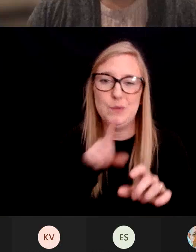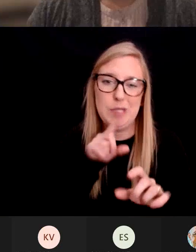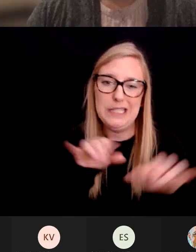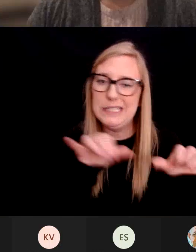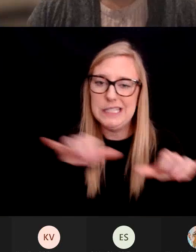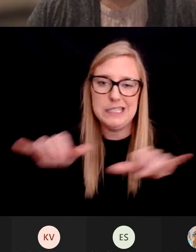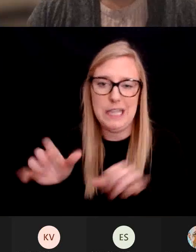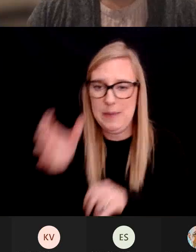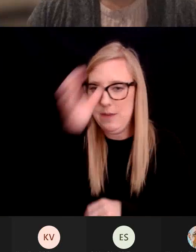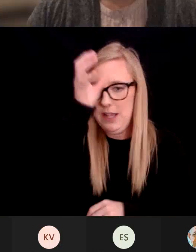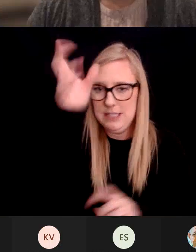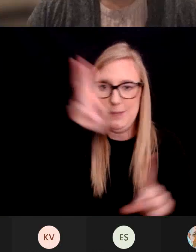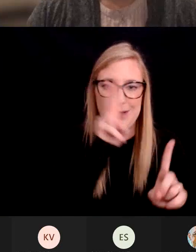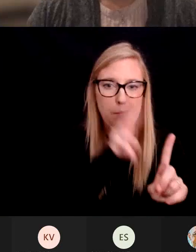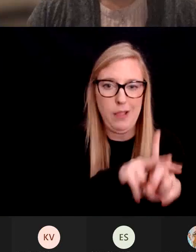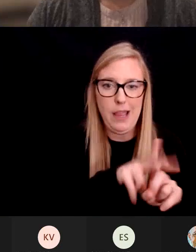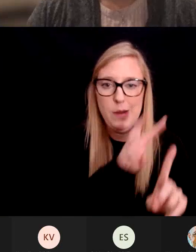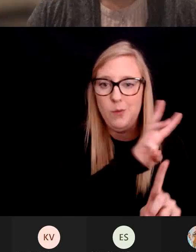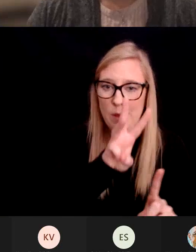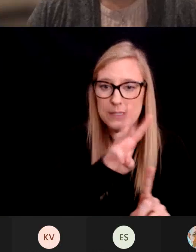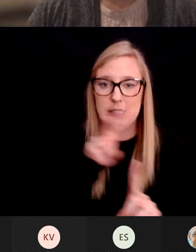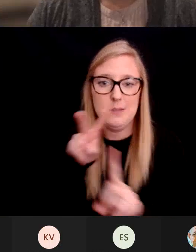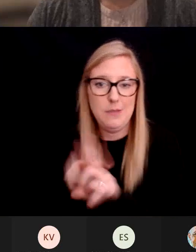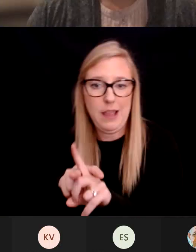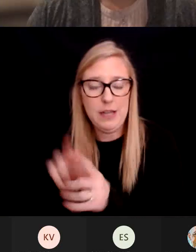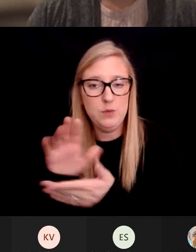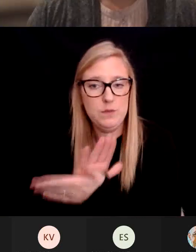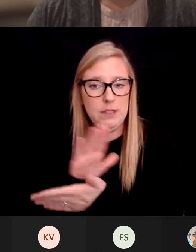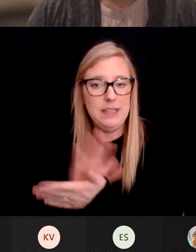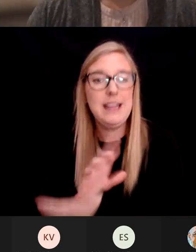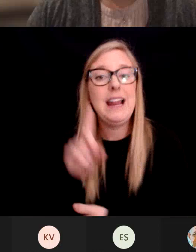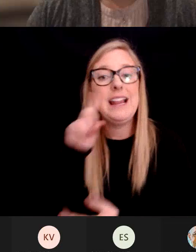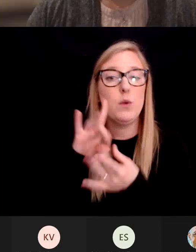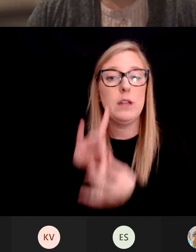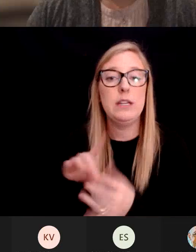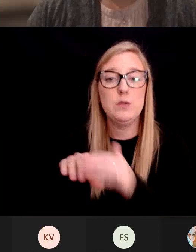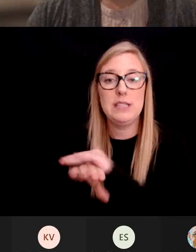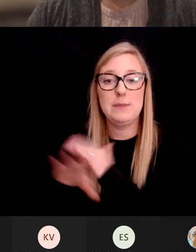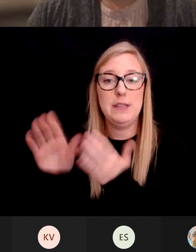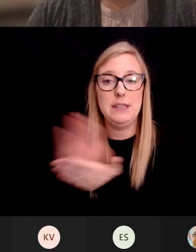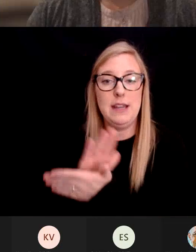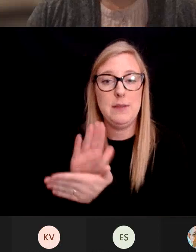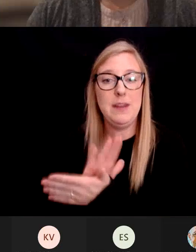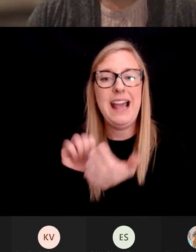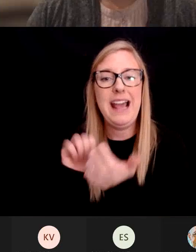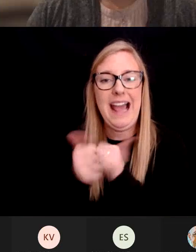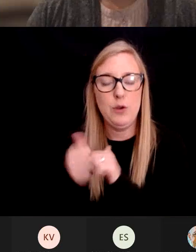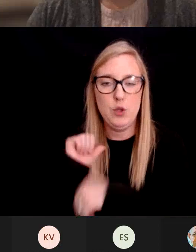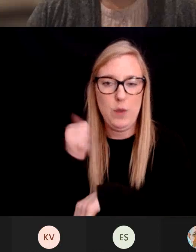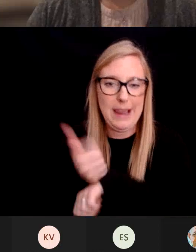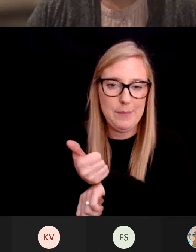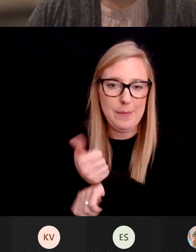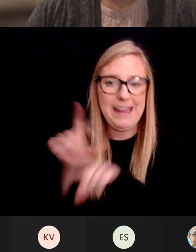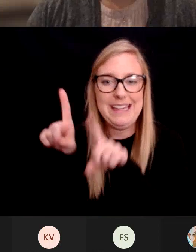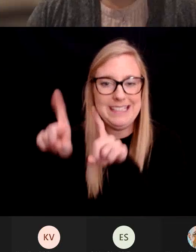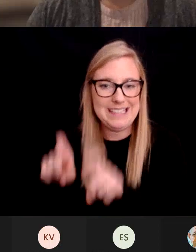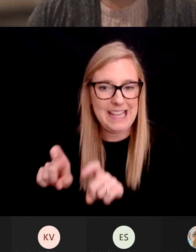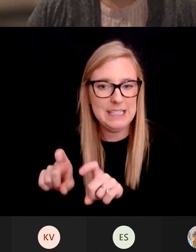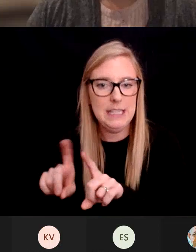apply. Really, I think with document accessibility, the methods for implementing and for testing vary, but the